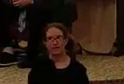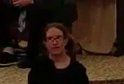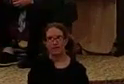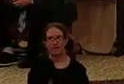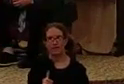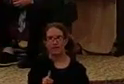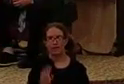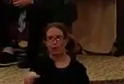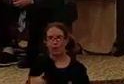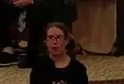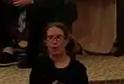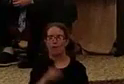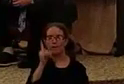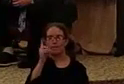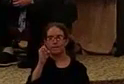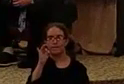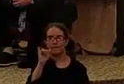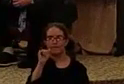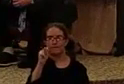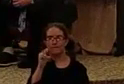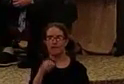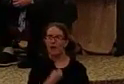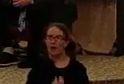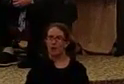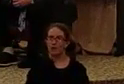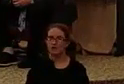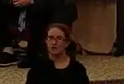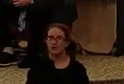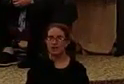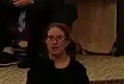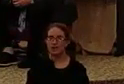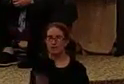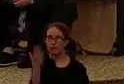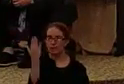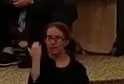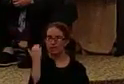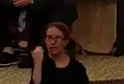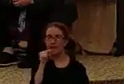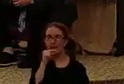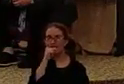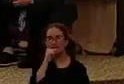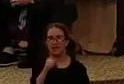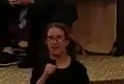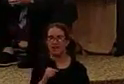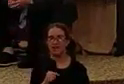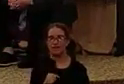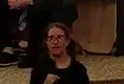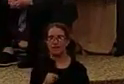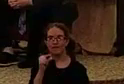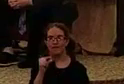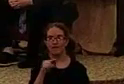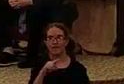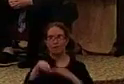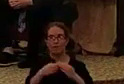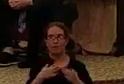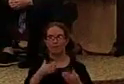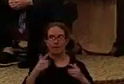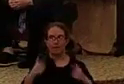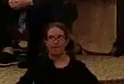We're all being defined. I wish I could go back and tell you a little about my